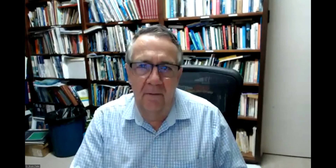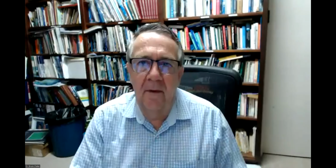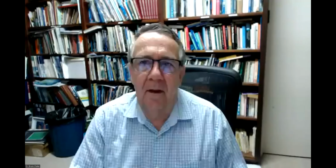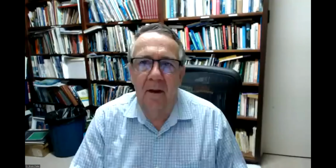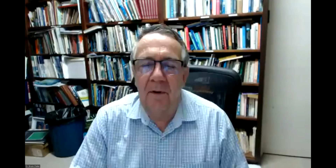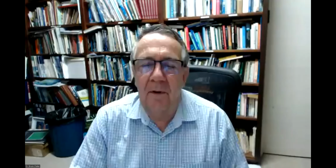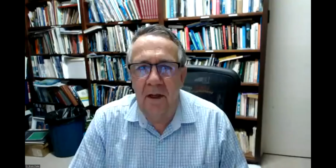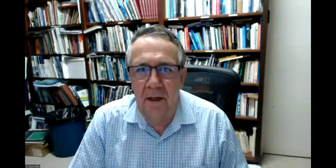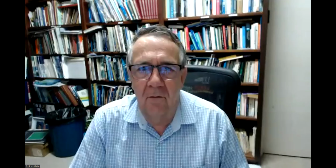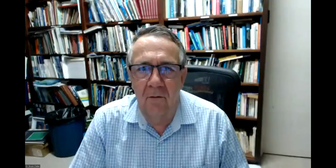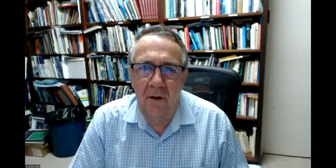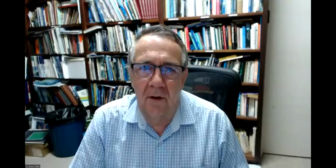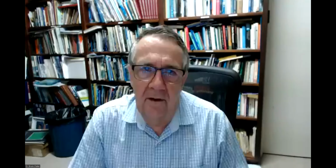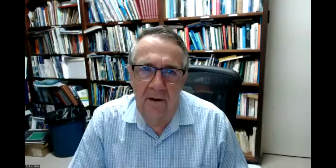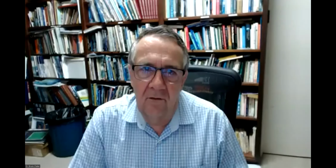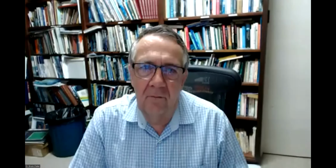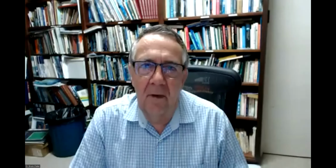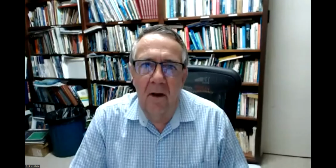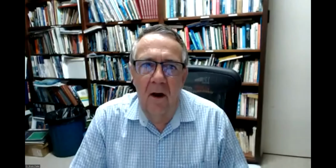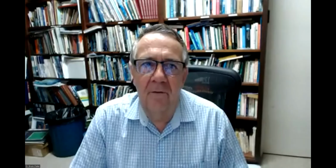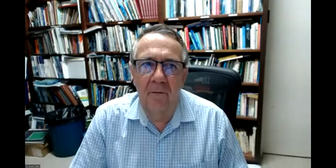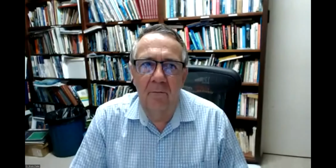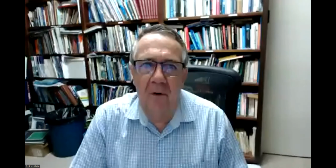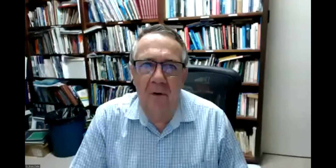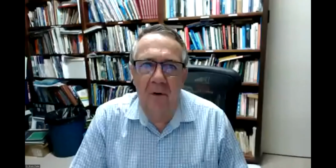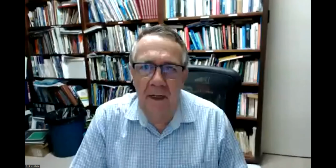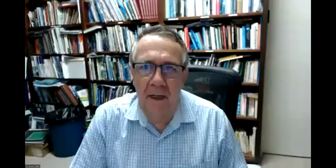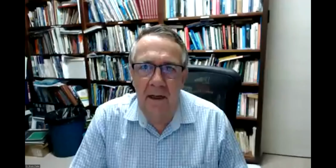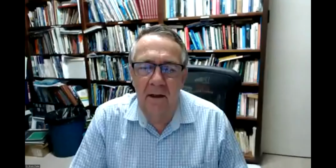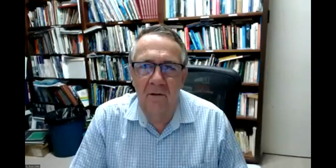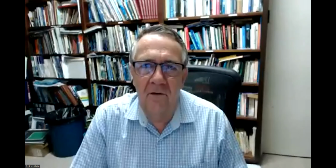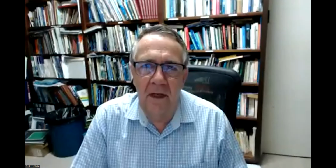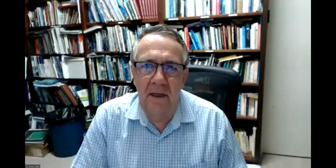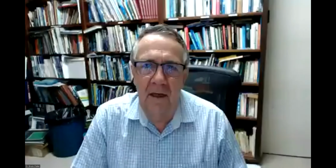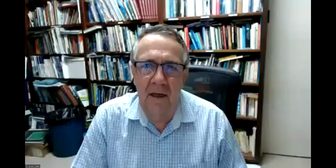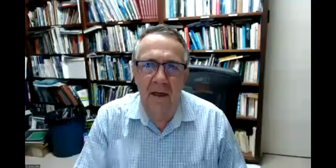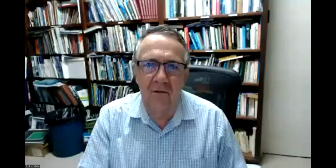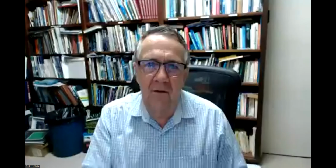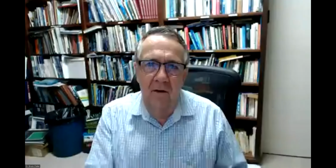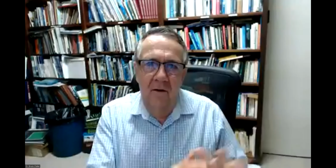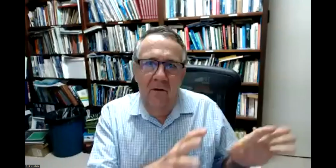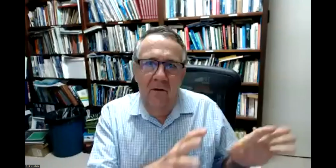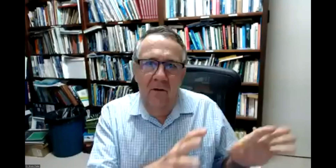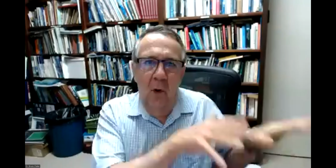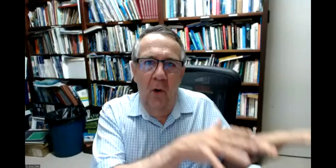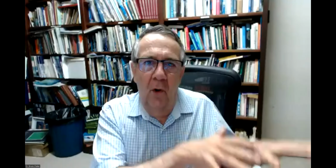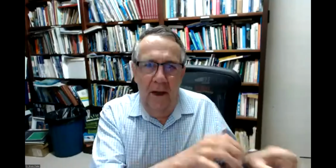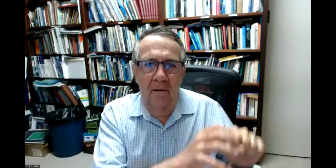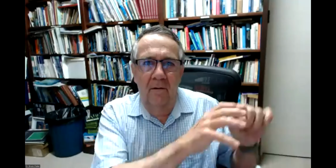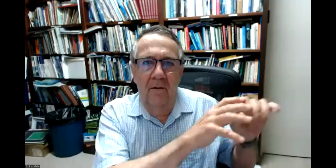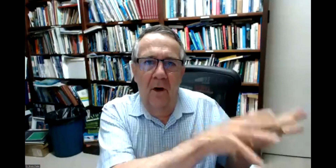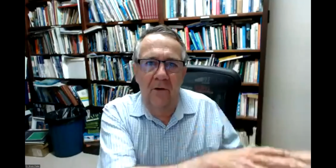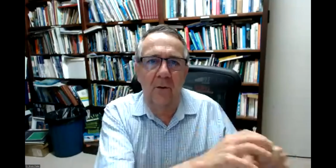care, particularly in rural areas. Often primary care is seen as